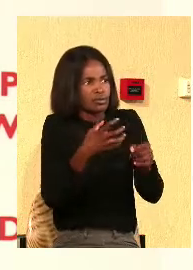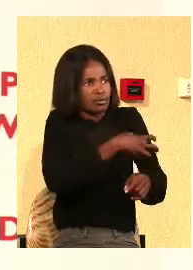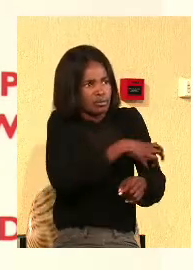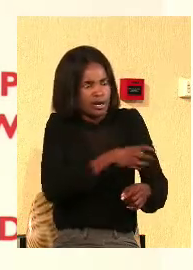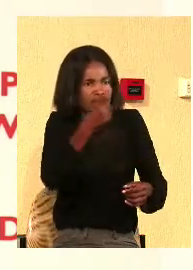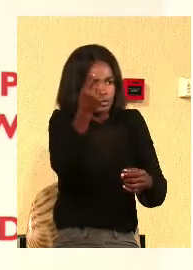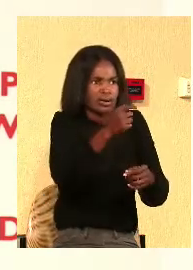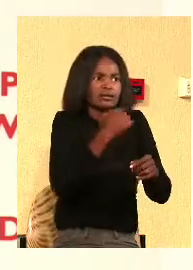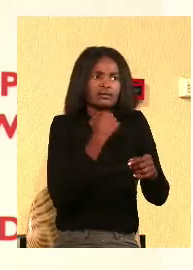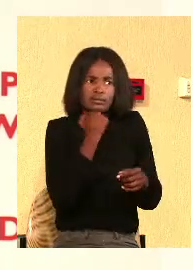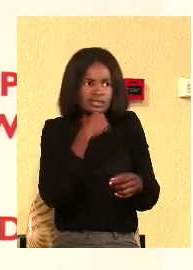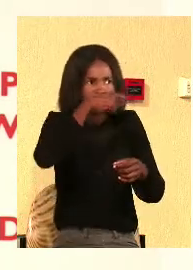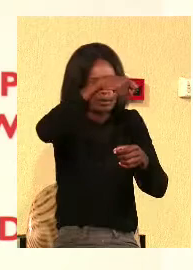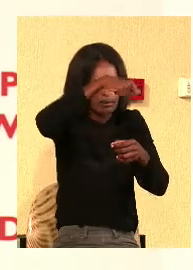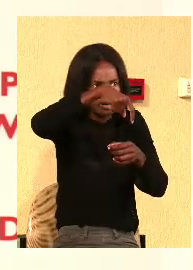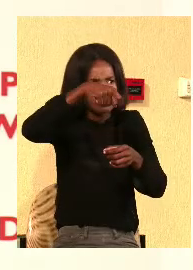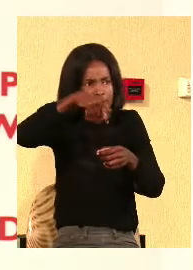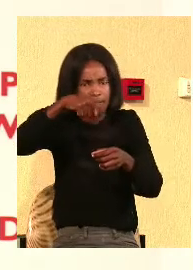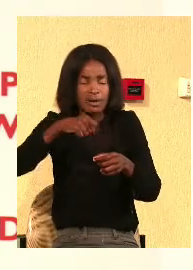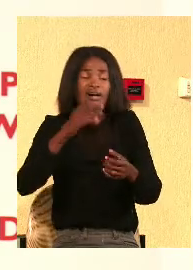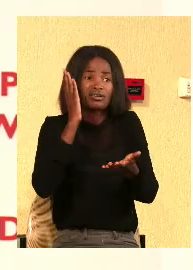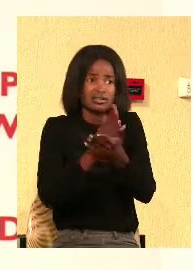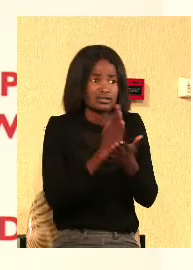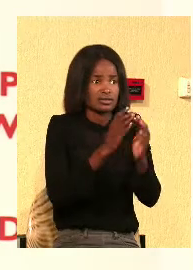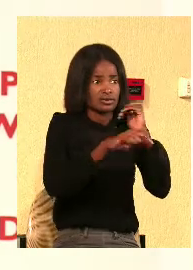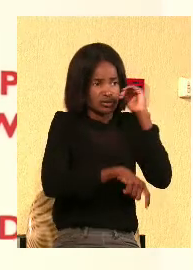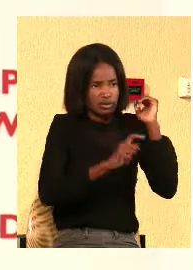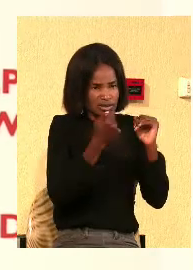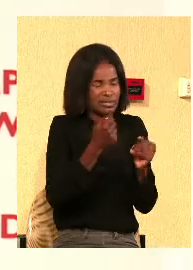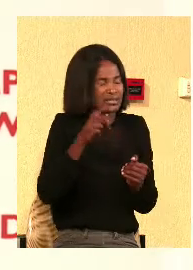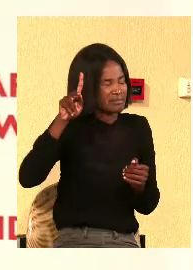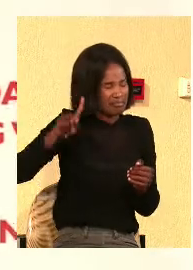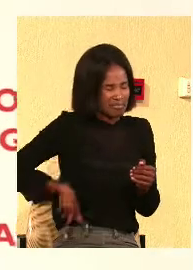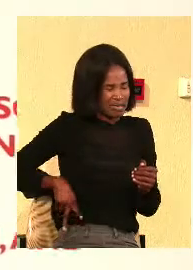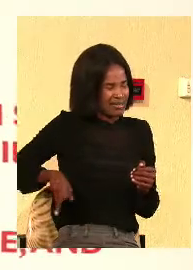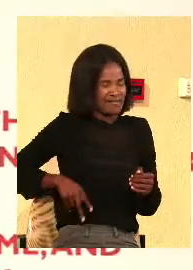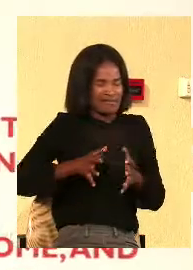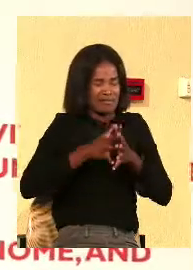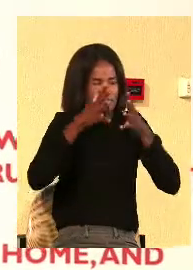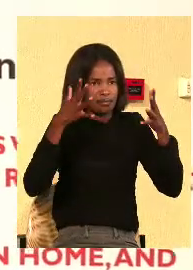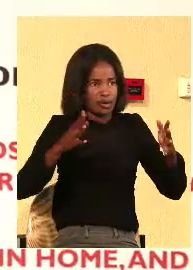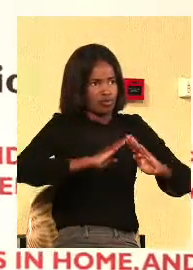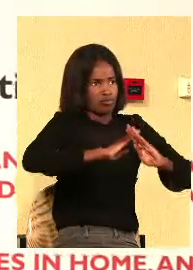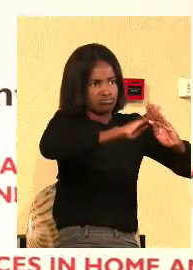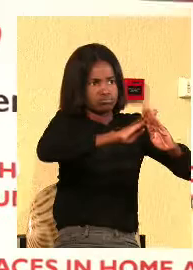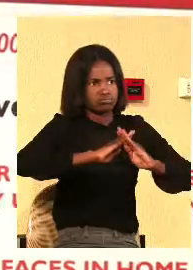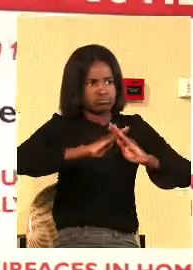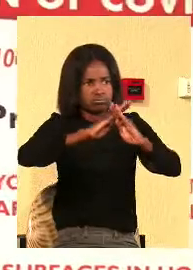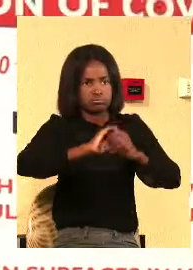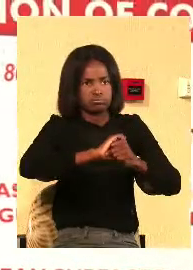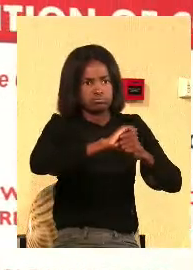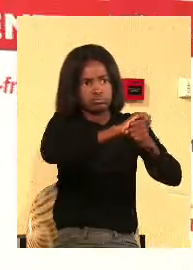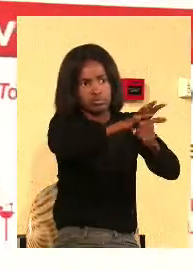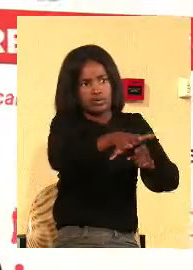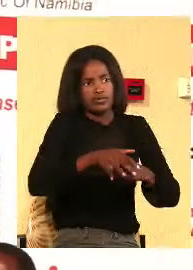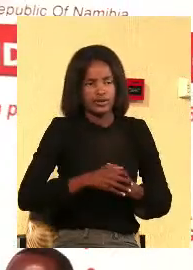effect, a positive effect, yes. Thank you very much. We don't have much time left, so I'm going